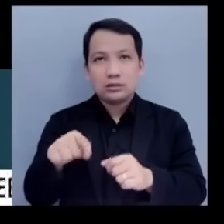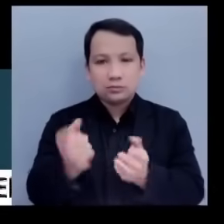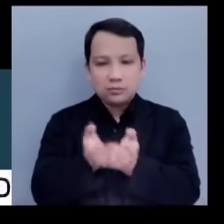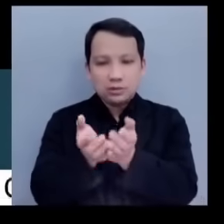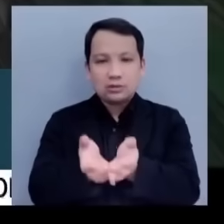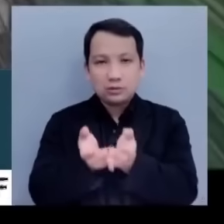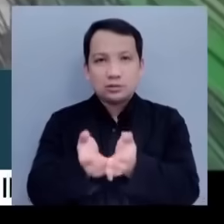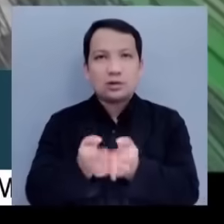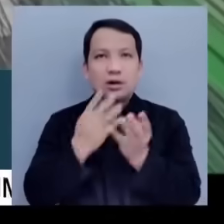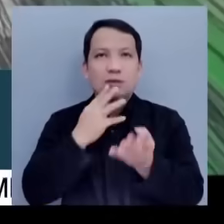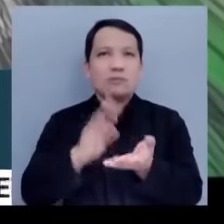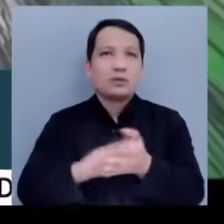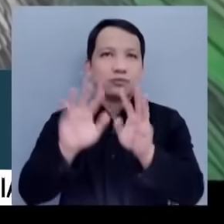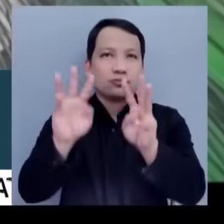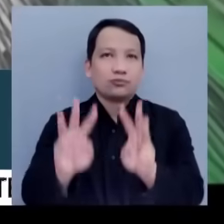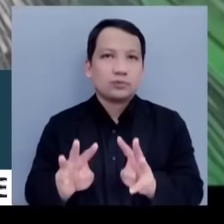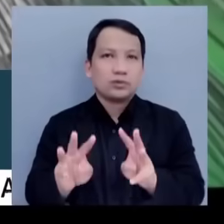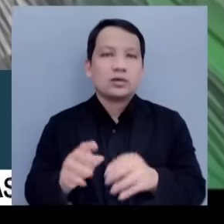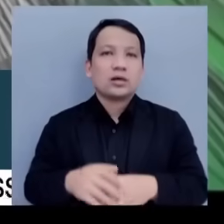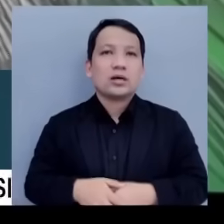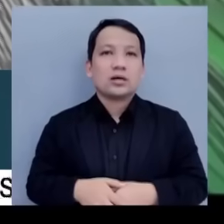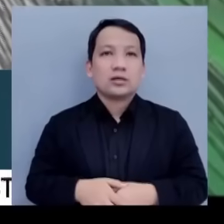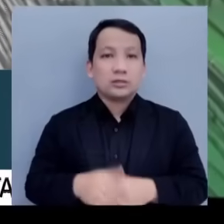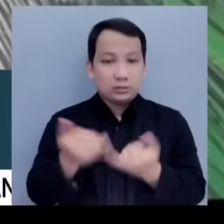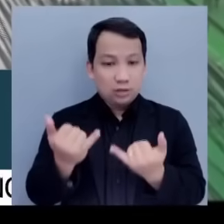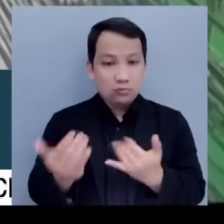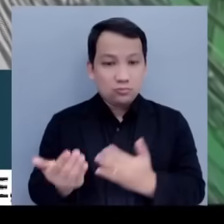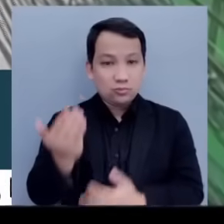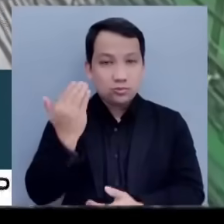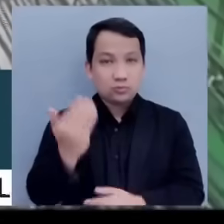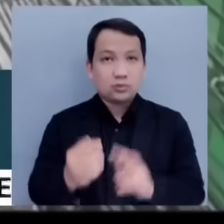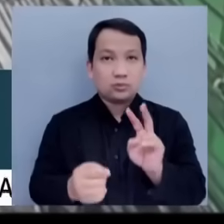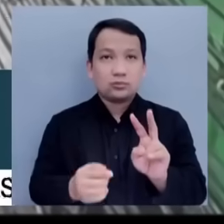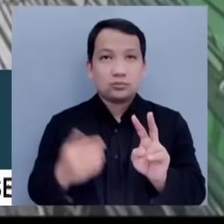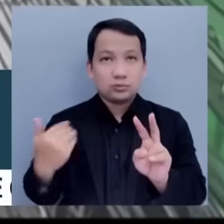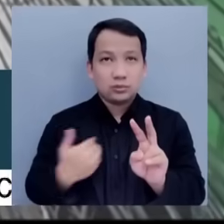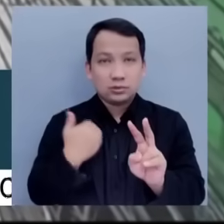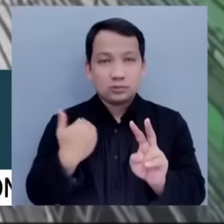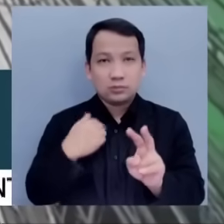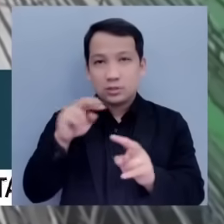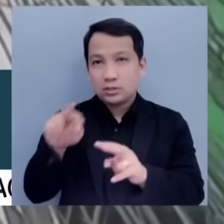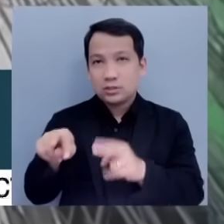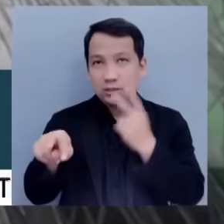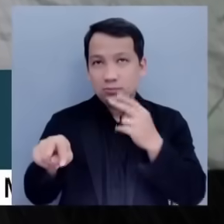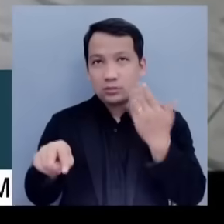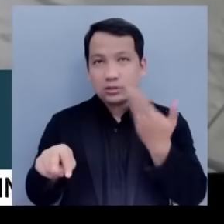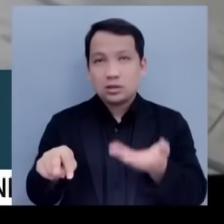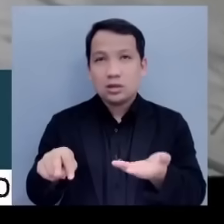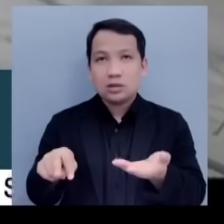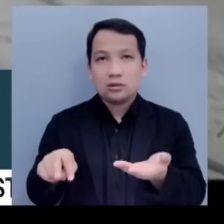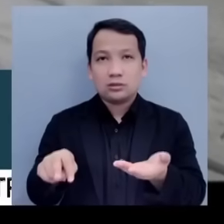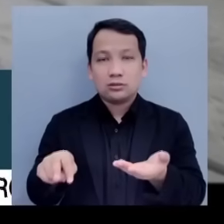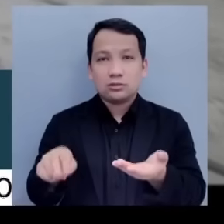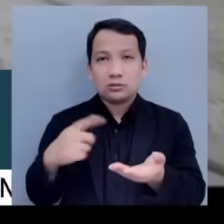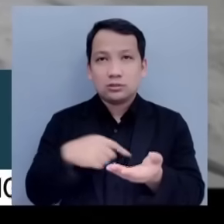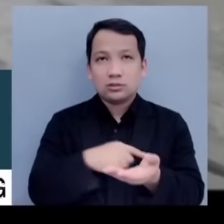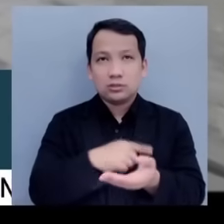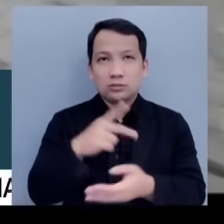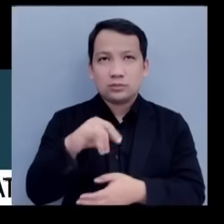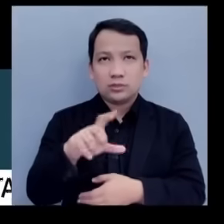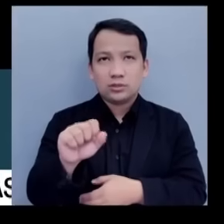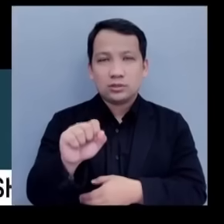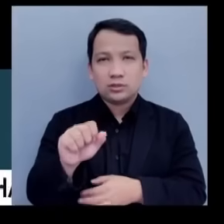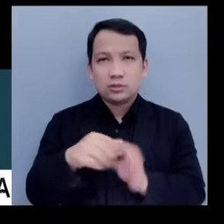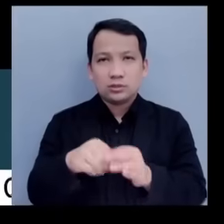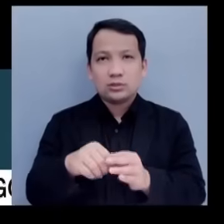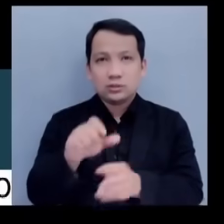bad weather. Meanwhile, just this morning, two teenagers were found dead by the coast of Panataran in San